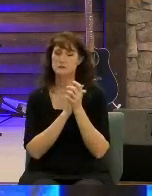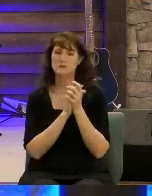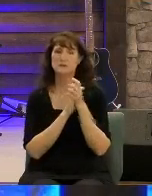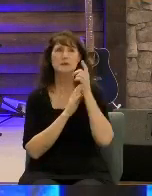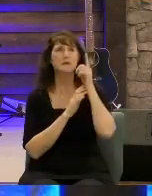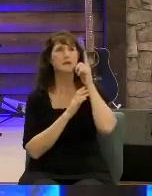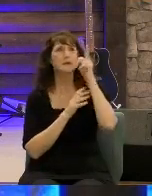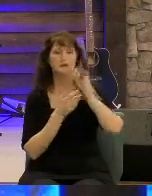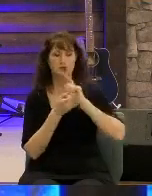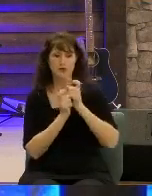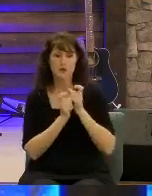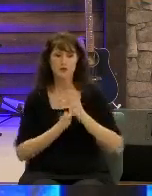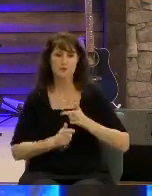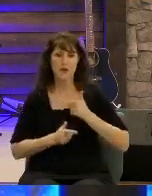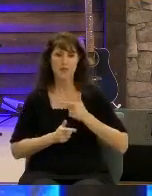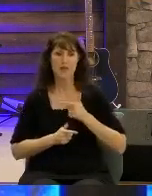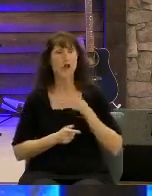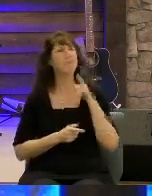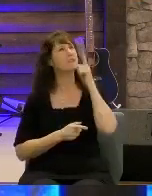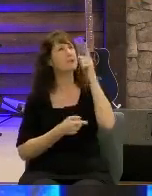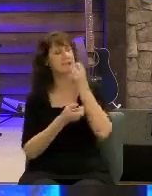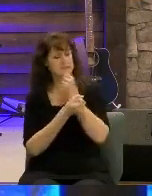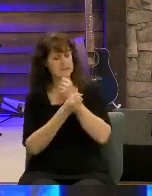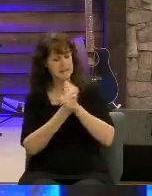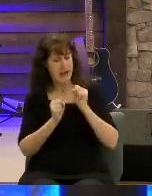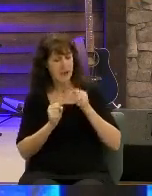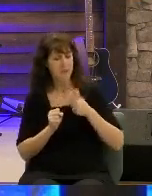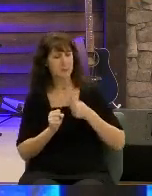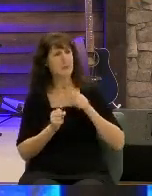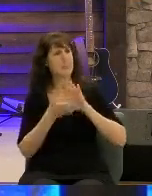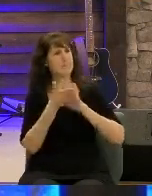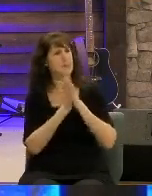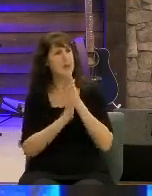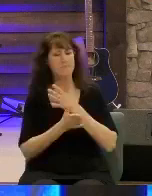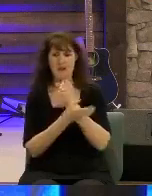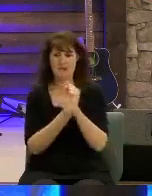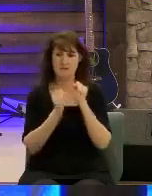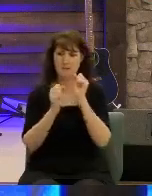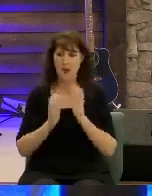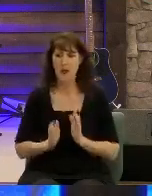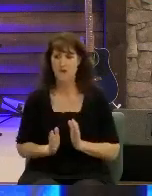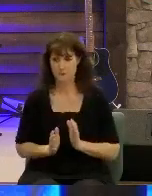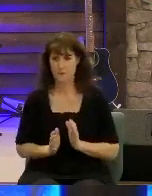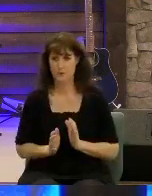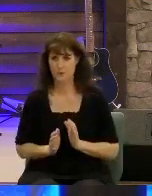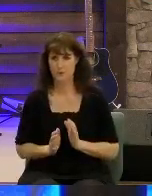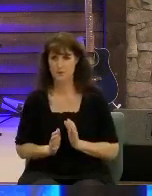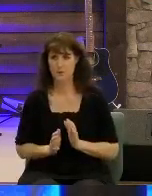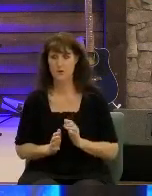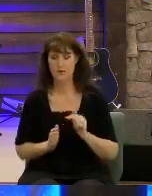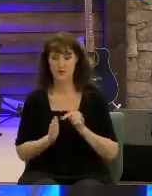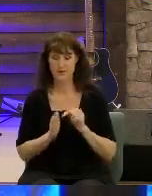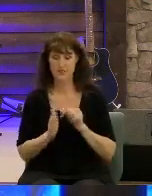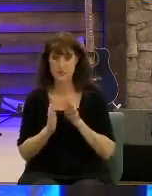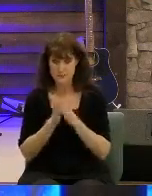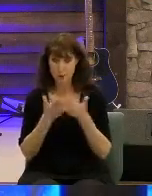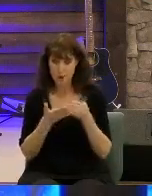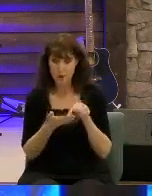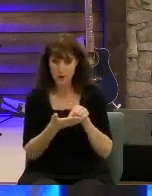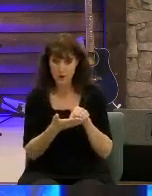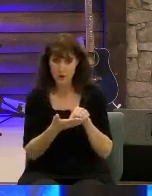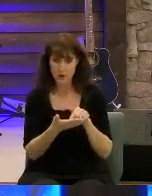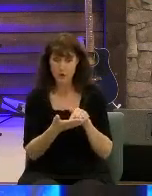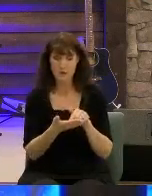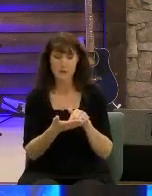He saved me. He became my Savior, you know. And this, you know, this book, the amazing part about this book is